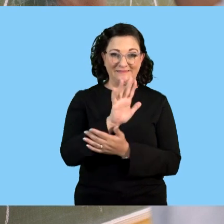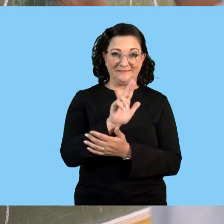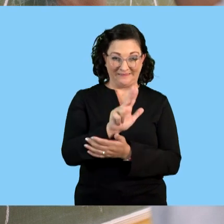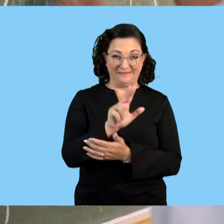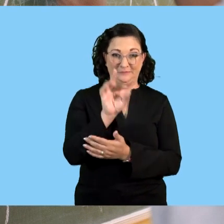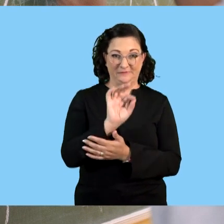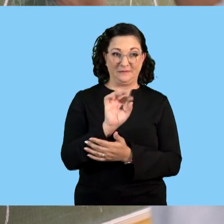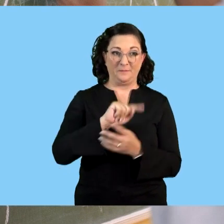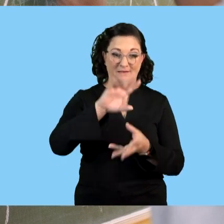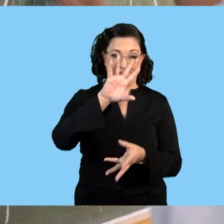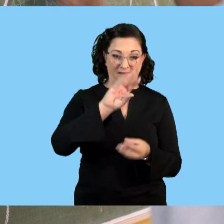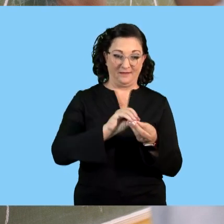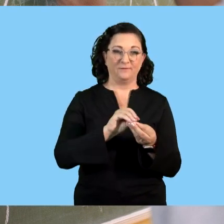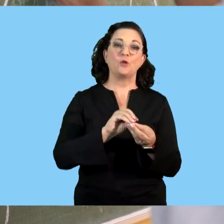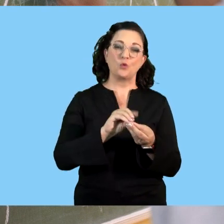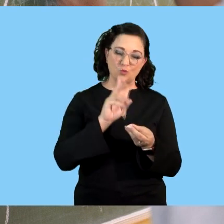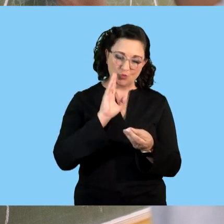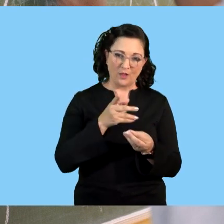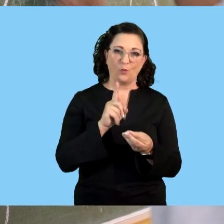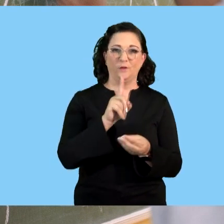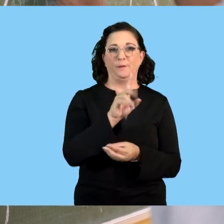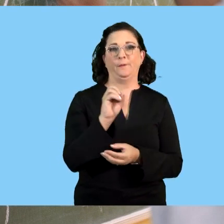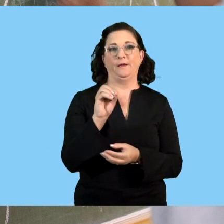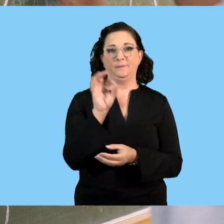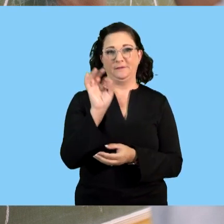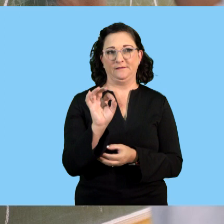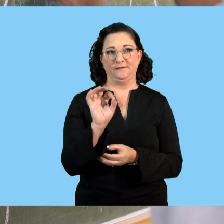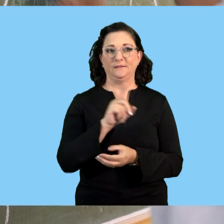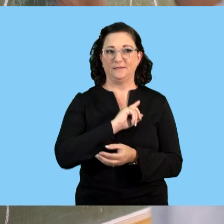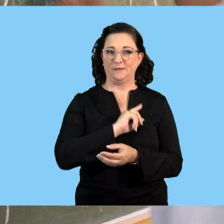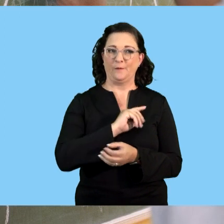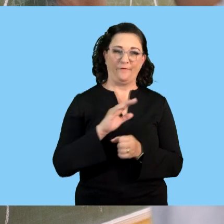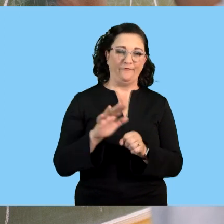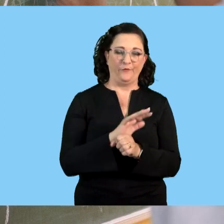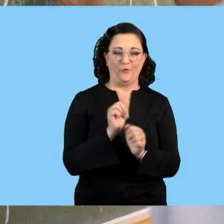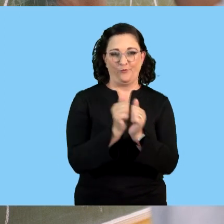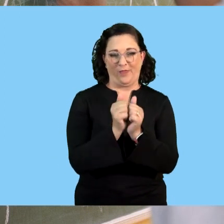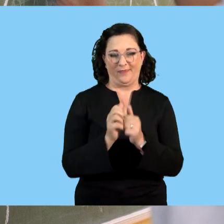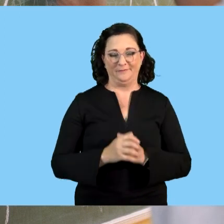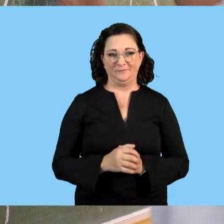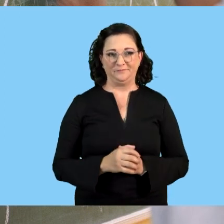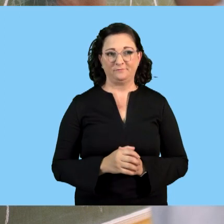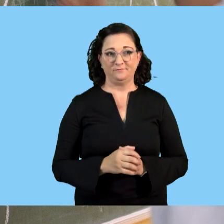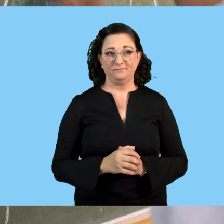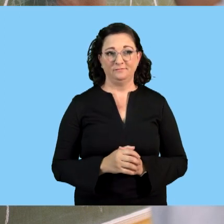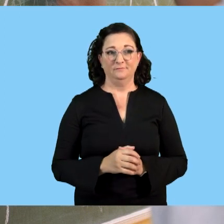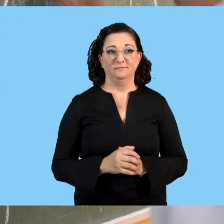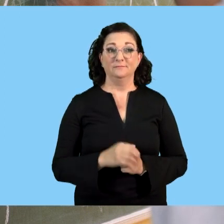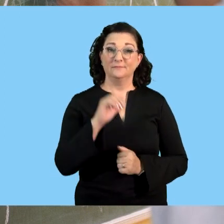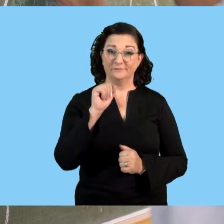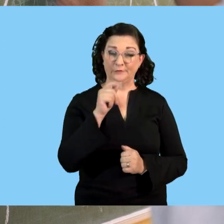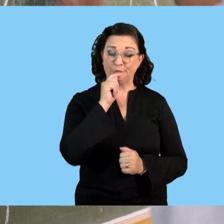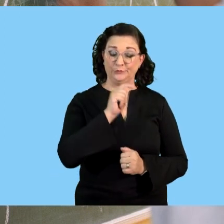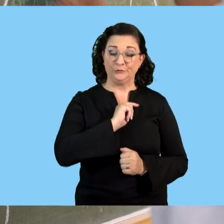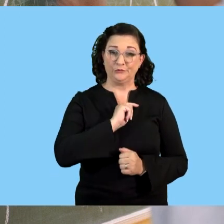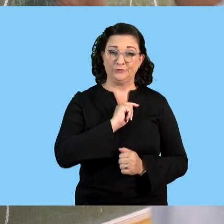these, when you add, will give you 100%, which is a complete picture. And it's true, each